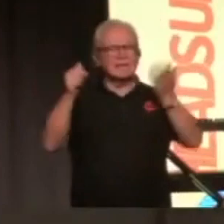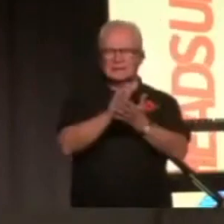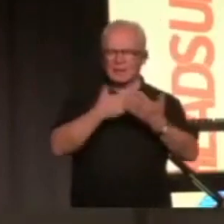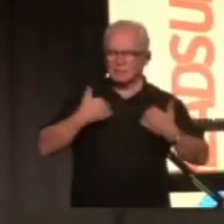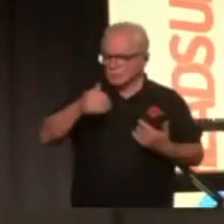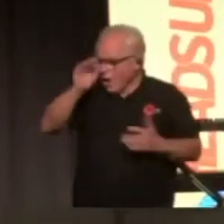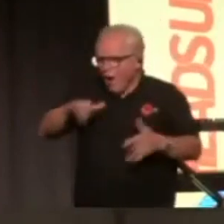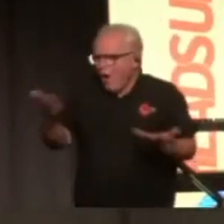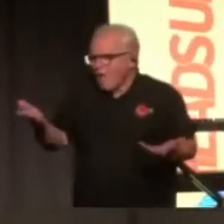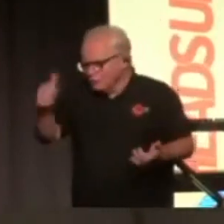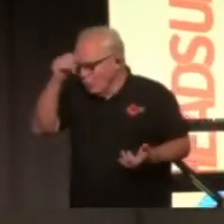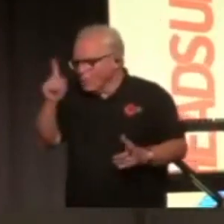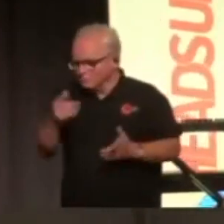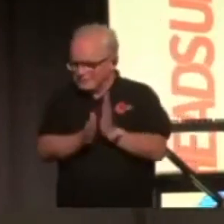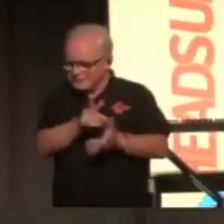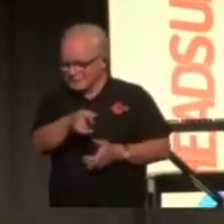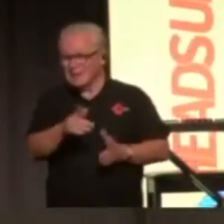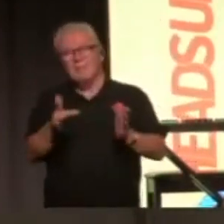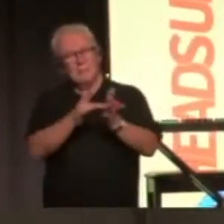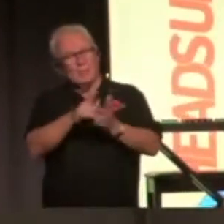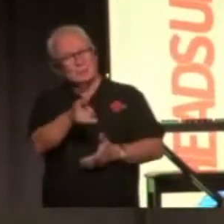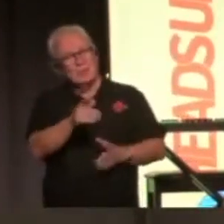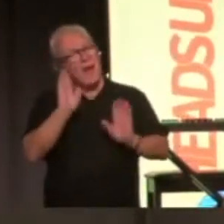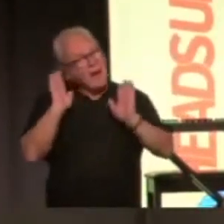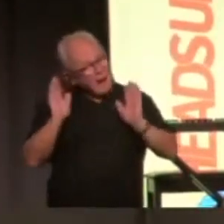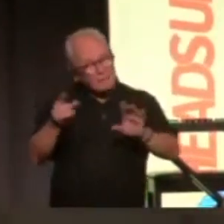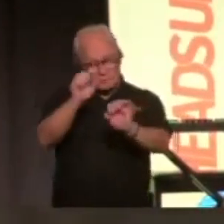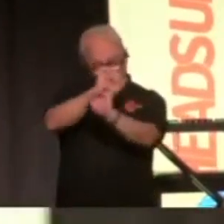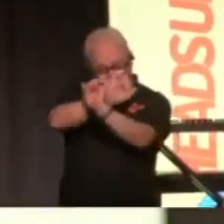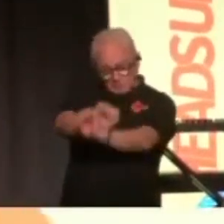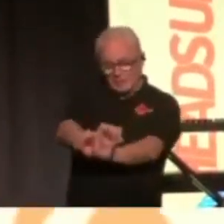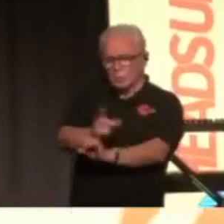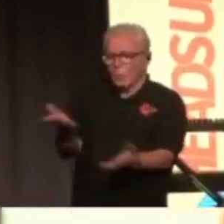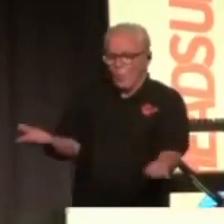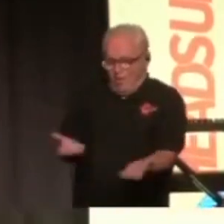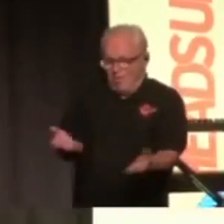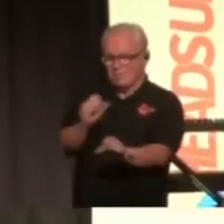know what that is, how important is it to protect your head?